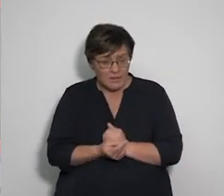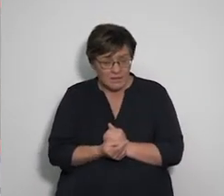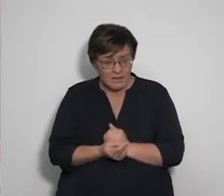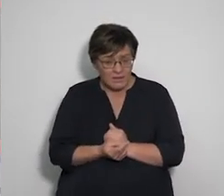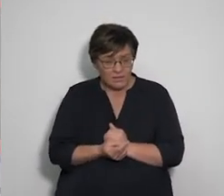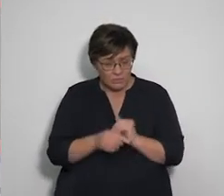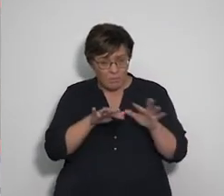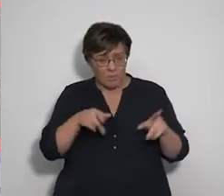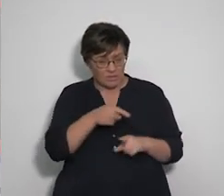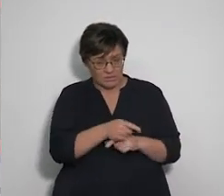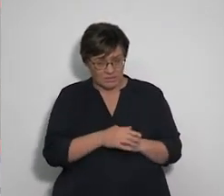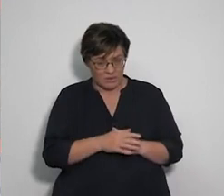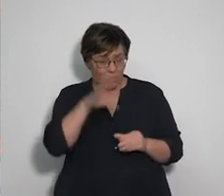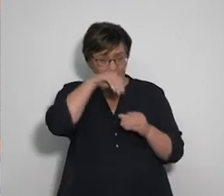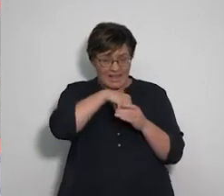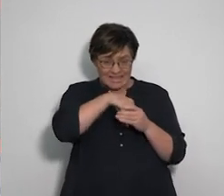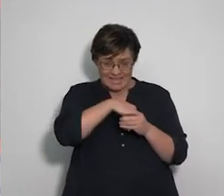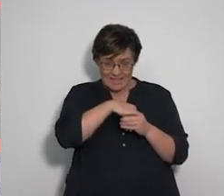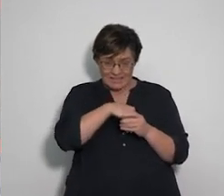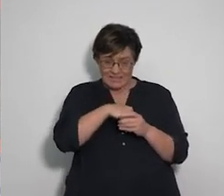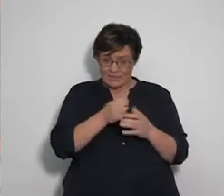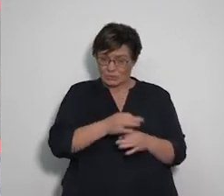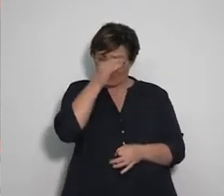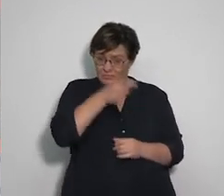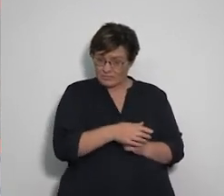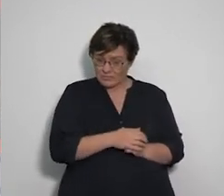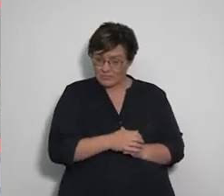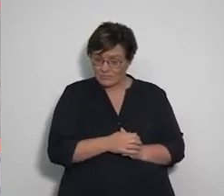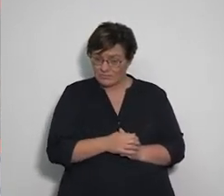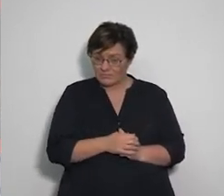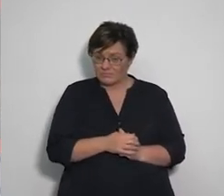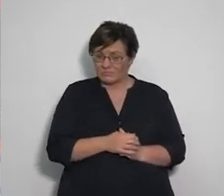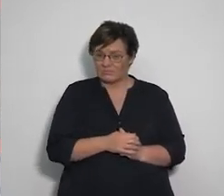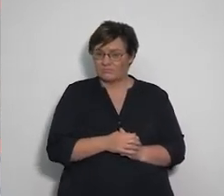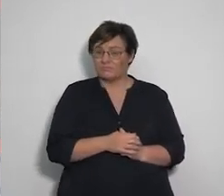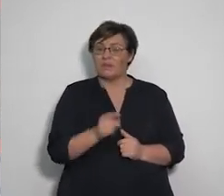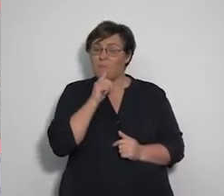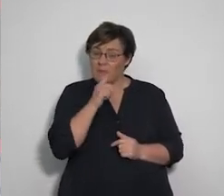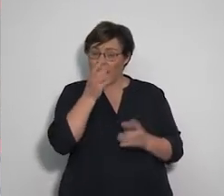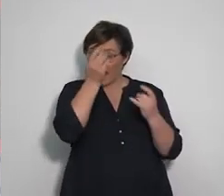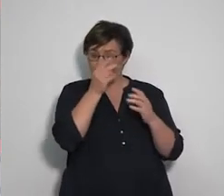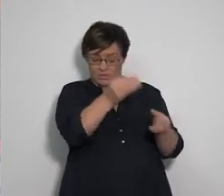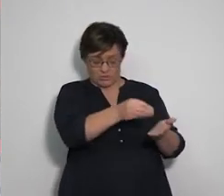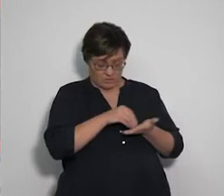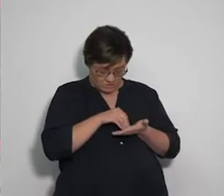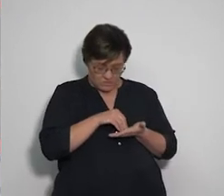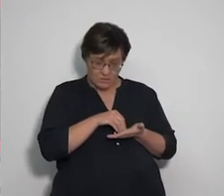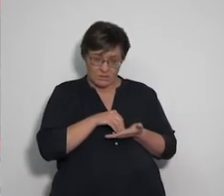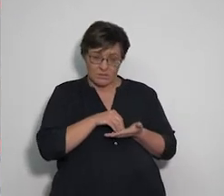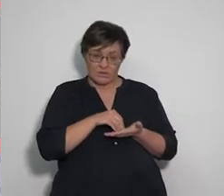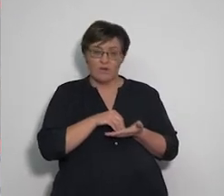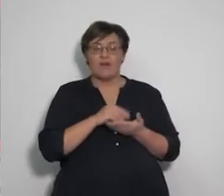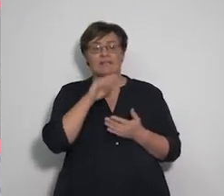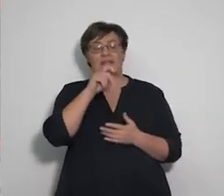is happening to this population inside our test tube? If we took this